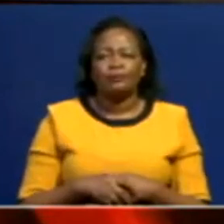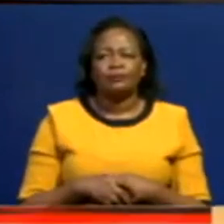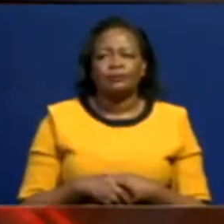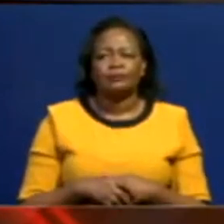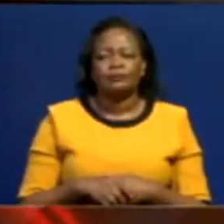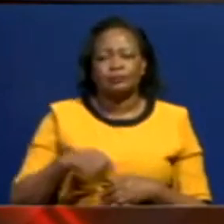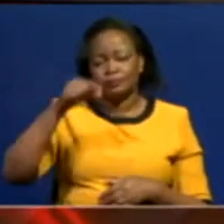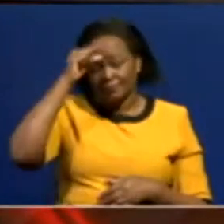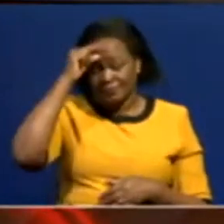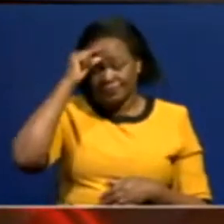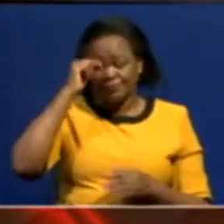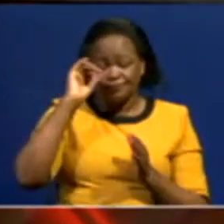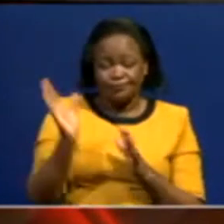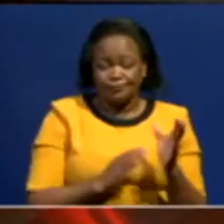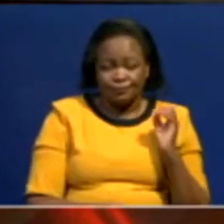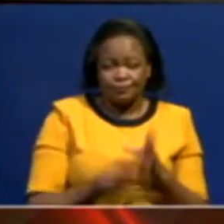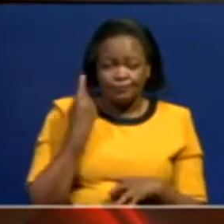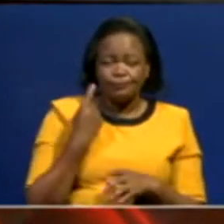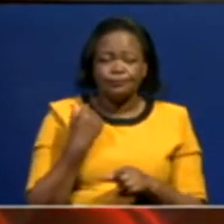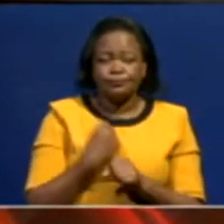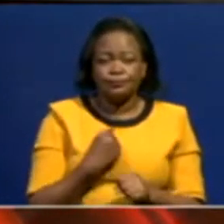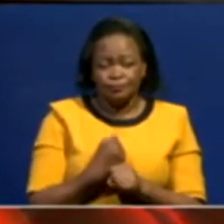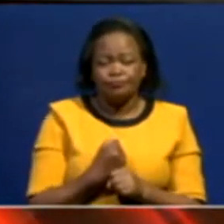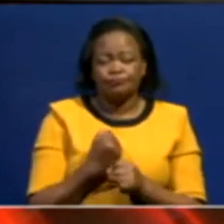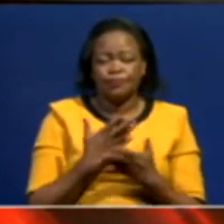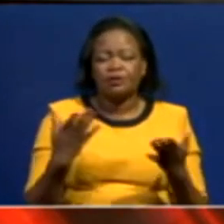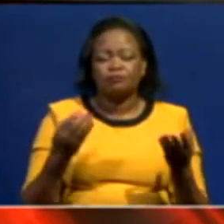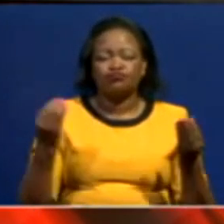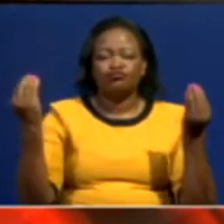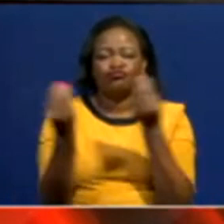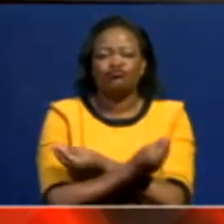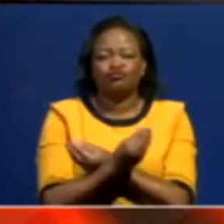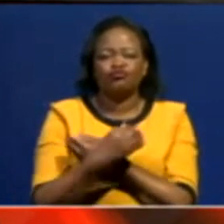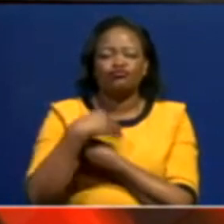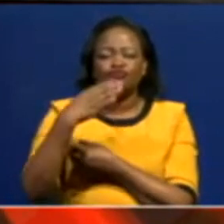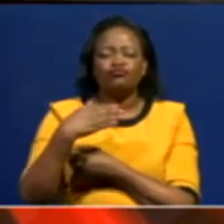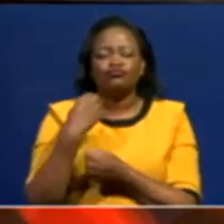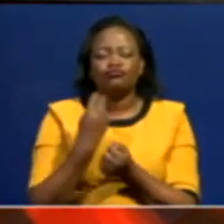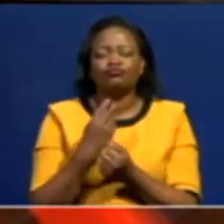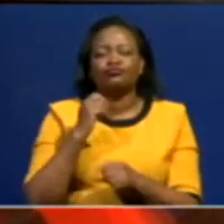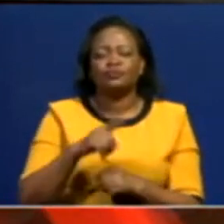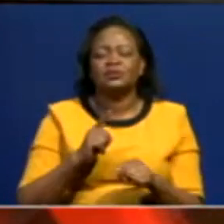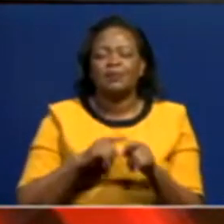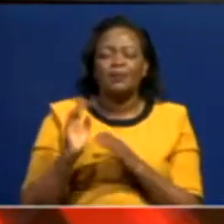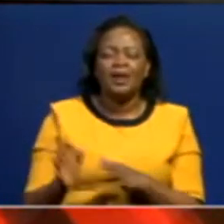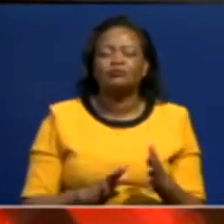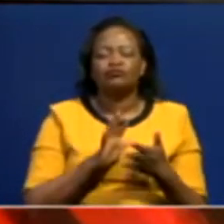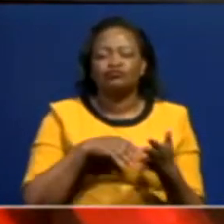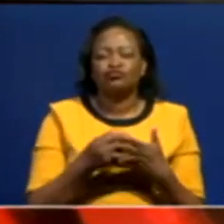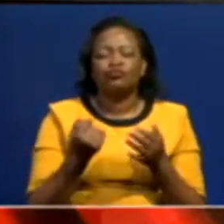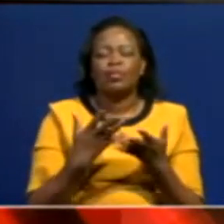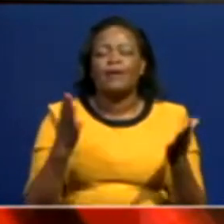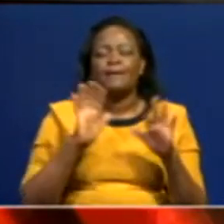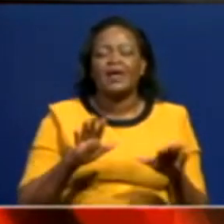The government is set to establish a functioning commodities exchange in the next 12 months as it seeks to structure the commodity market that